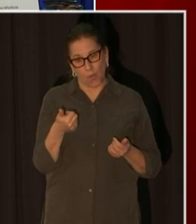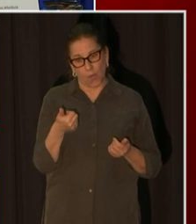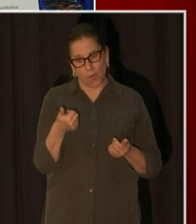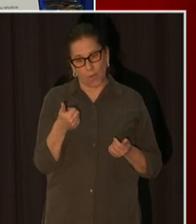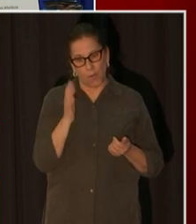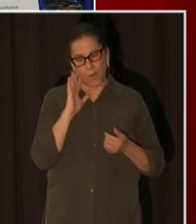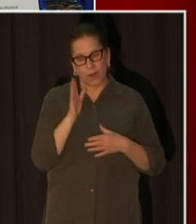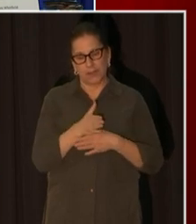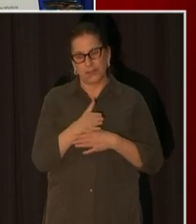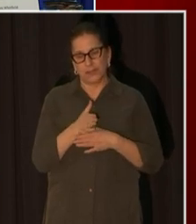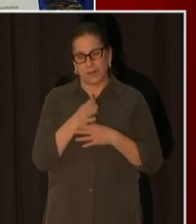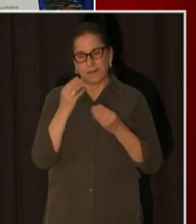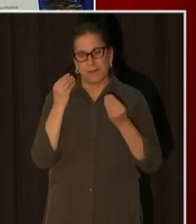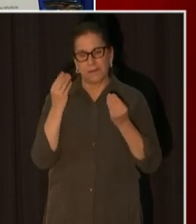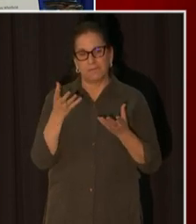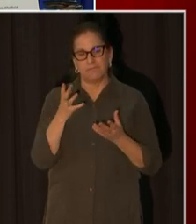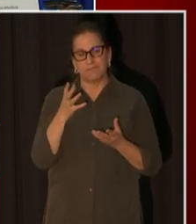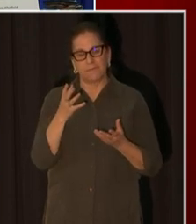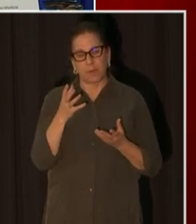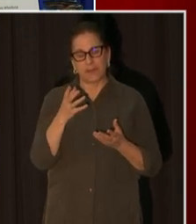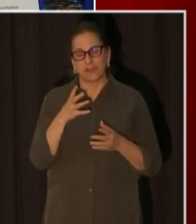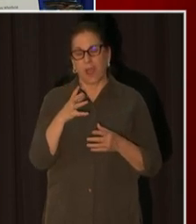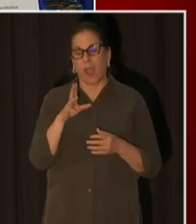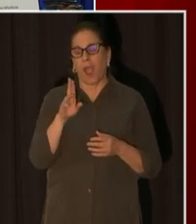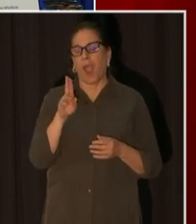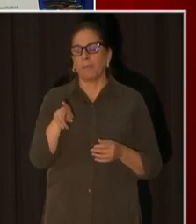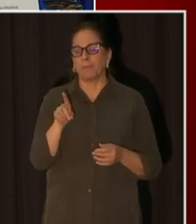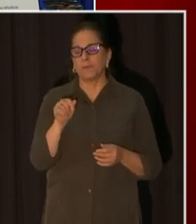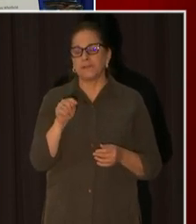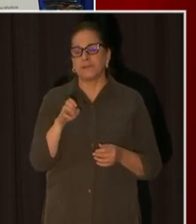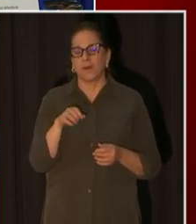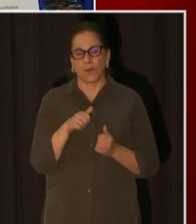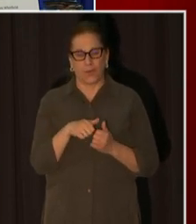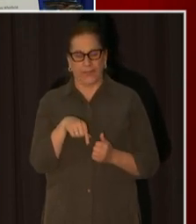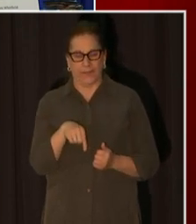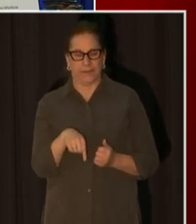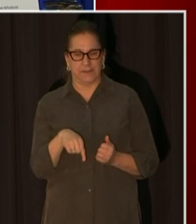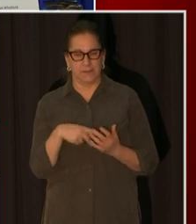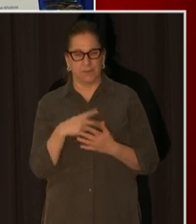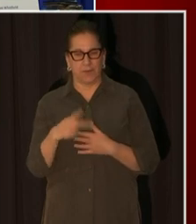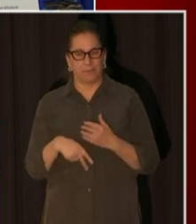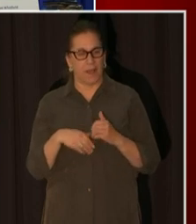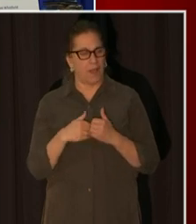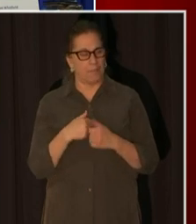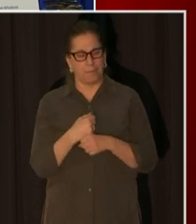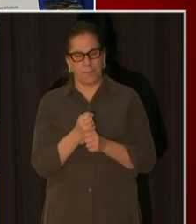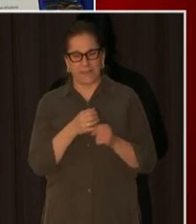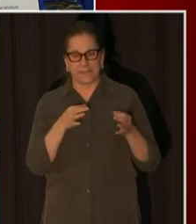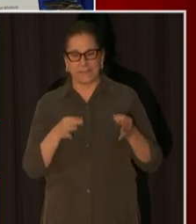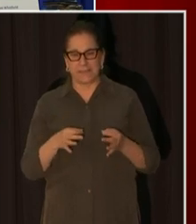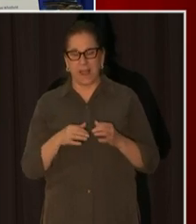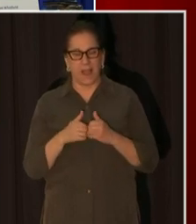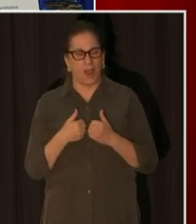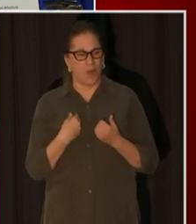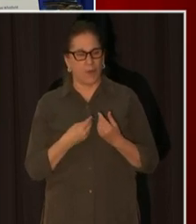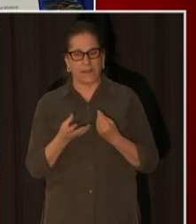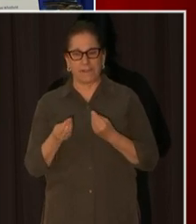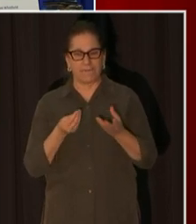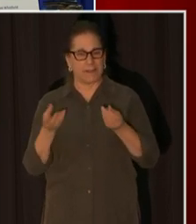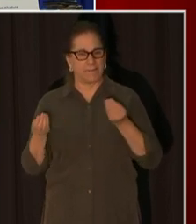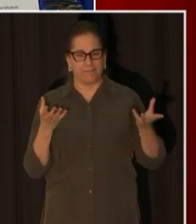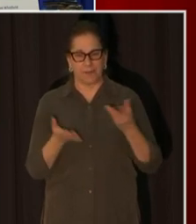Yes, thank you for taking the questions. It's much appreciated. I'm actually asking for a friend of mine who's in Ward 3, who has a small business,